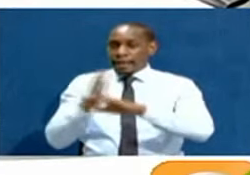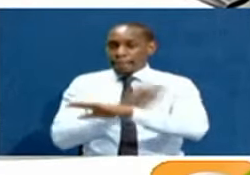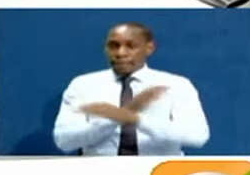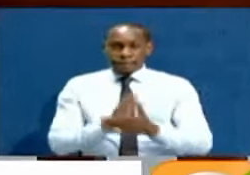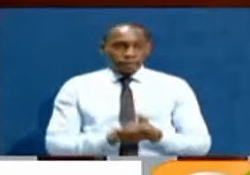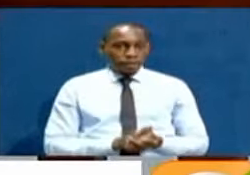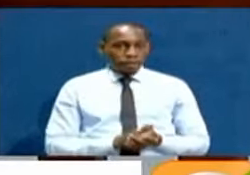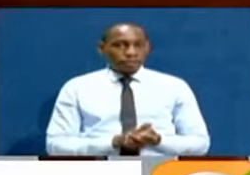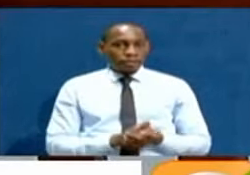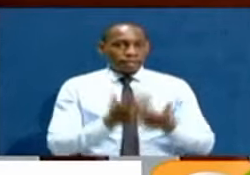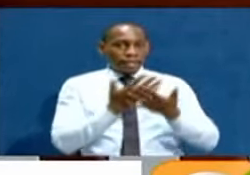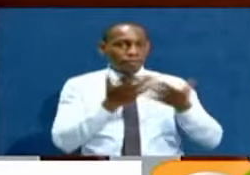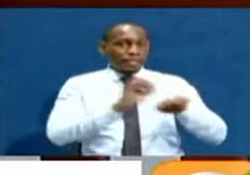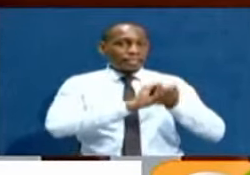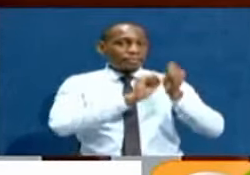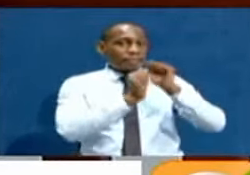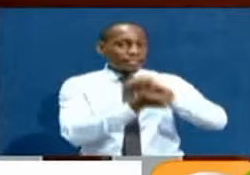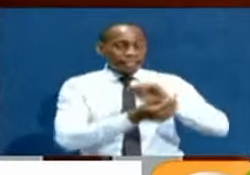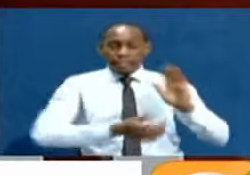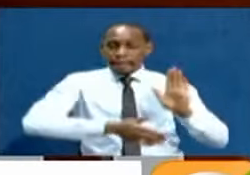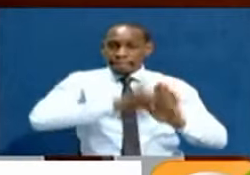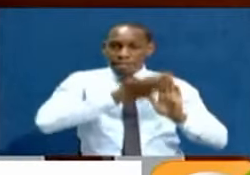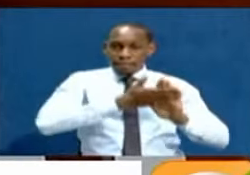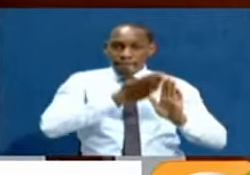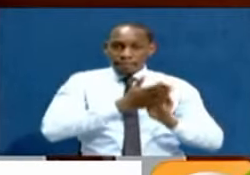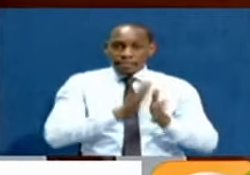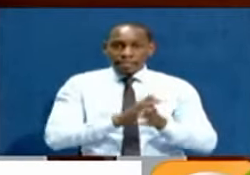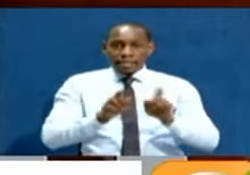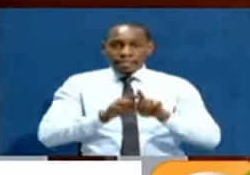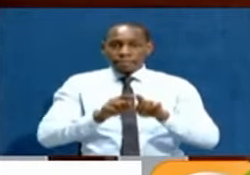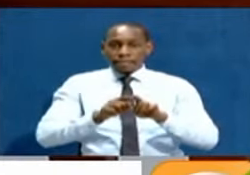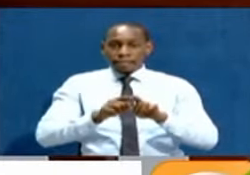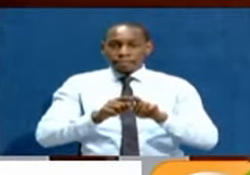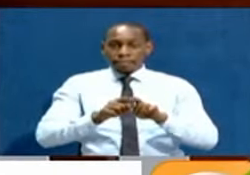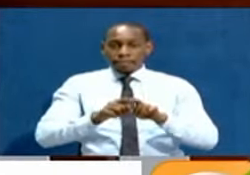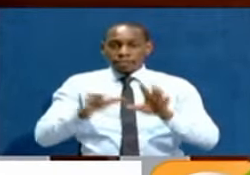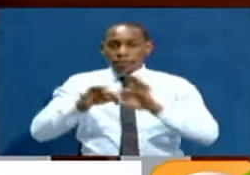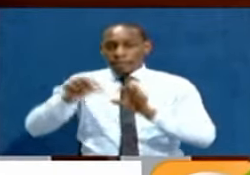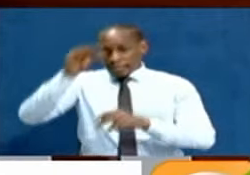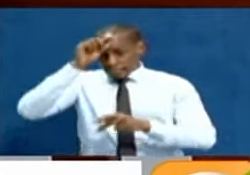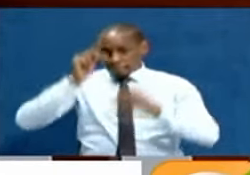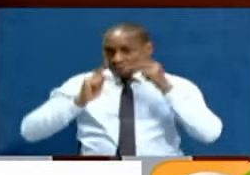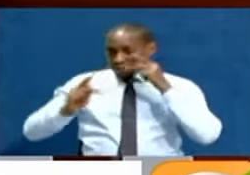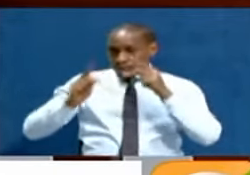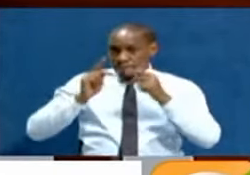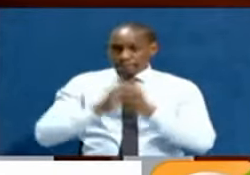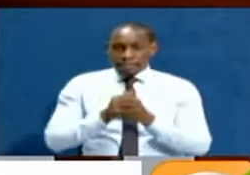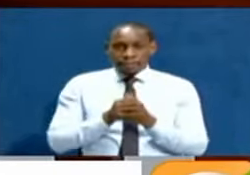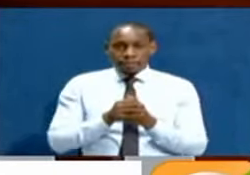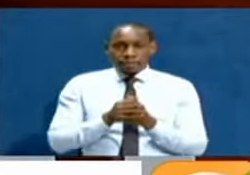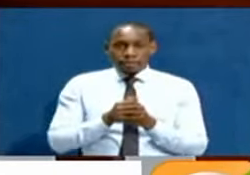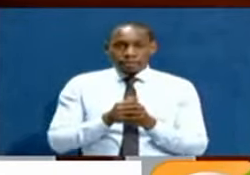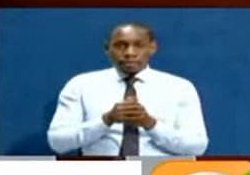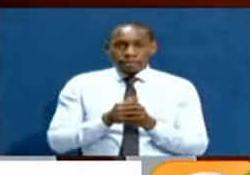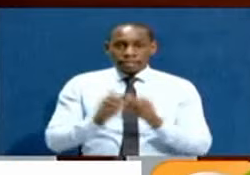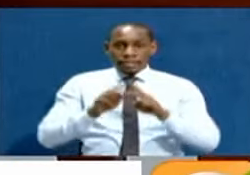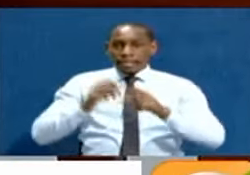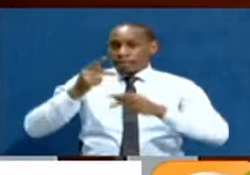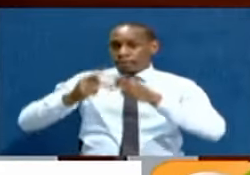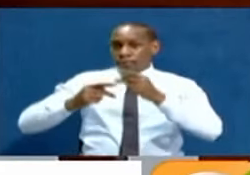But, you know, things have changed dramatically since that time, even from a nationalization point of view. You know, we started the nationalization process back